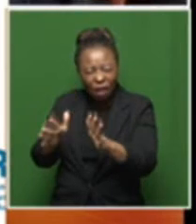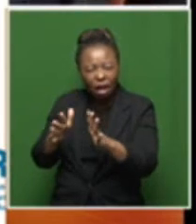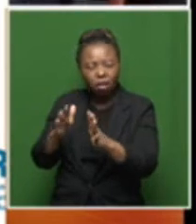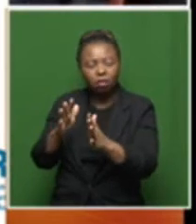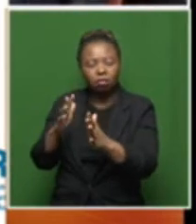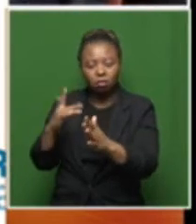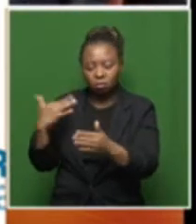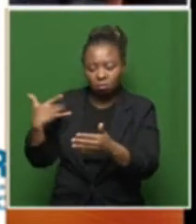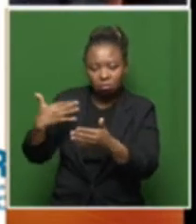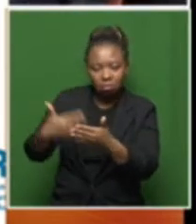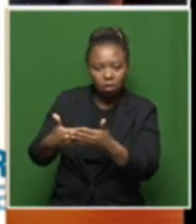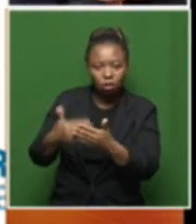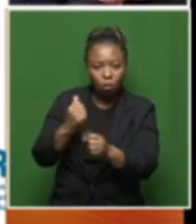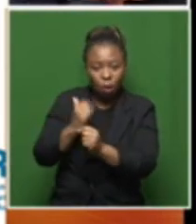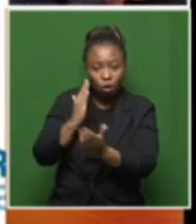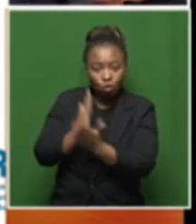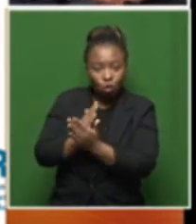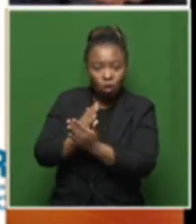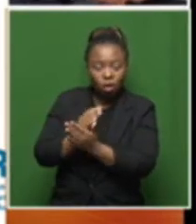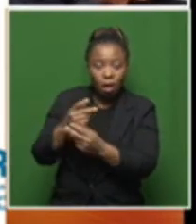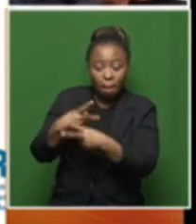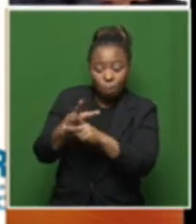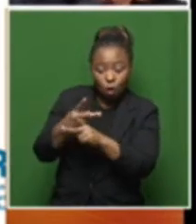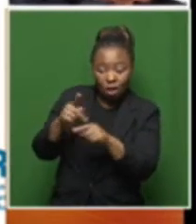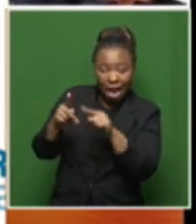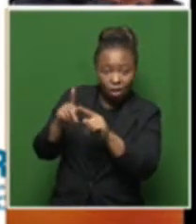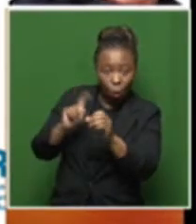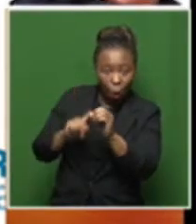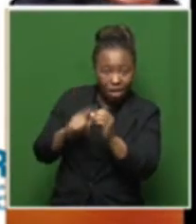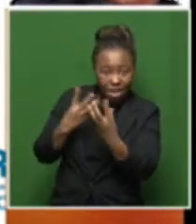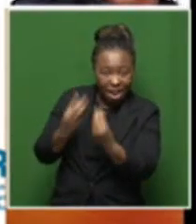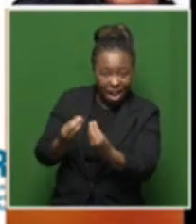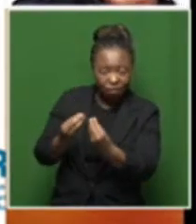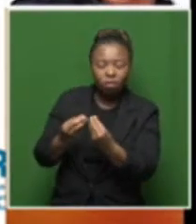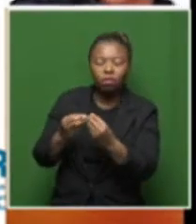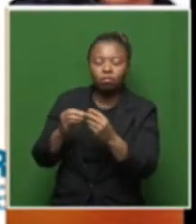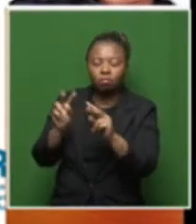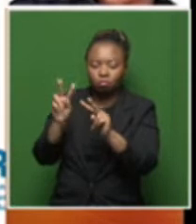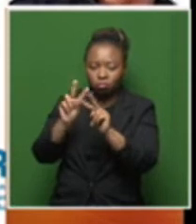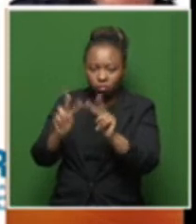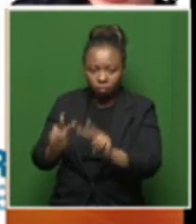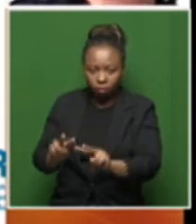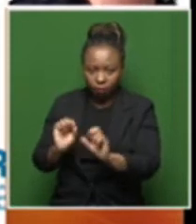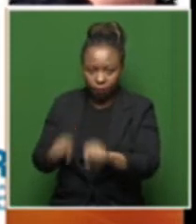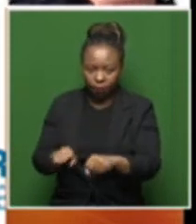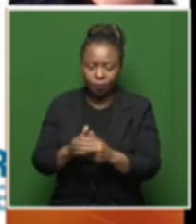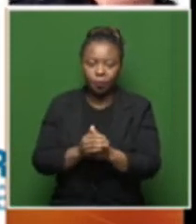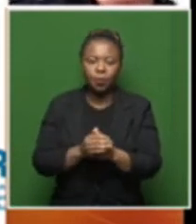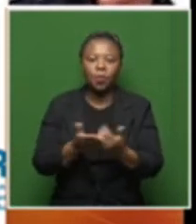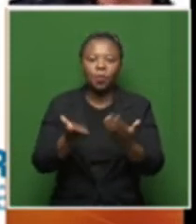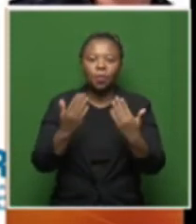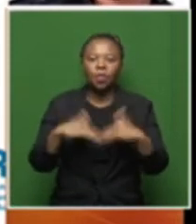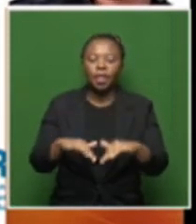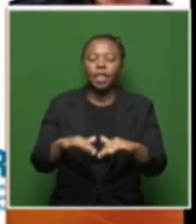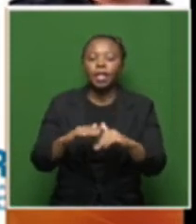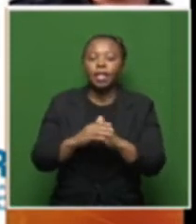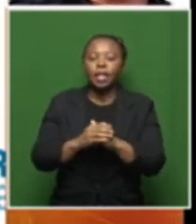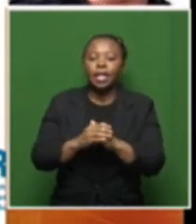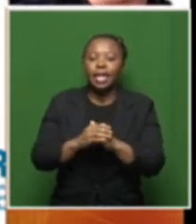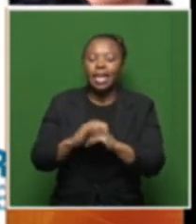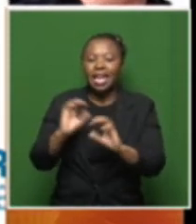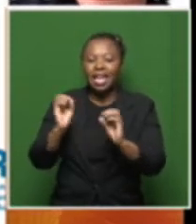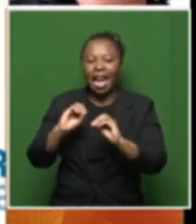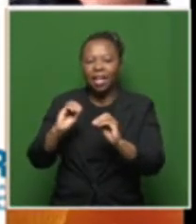that the product is a quality product. And then the fourth step is looking at what we call the non-clinical assessment. So we look at